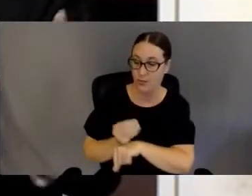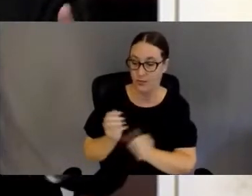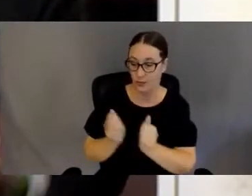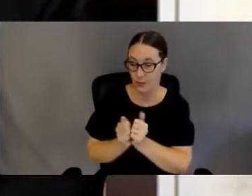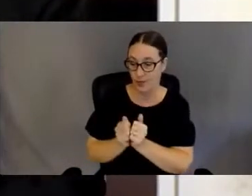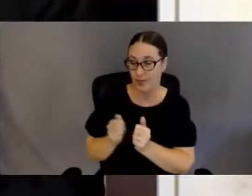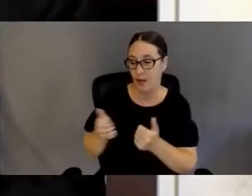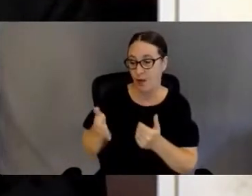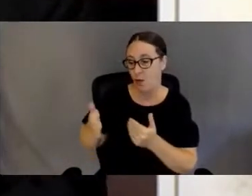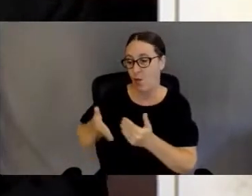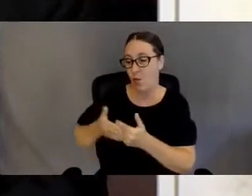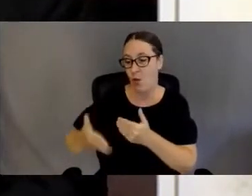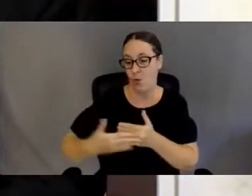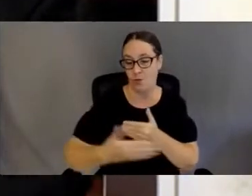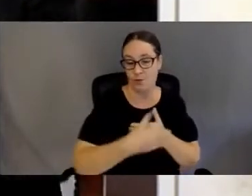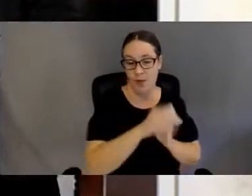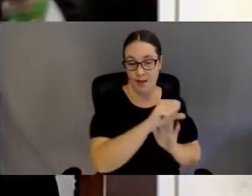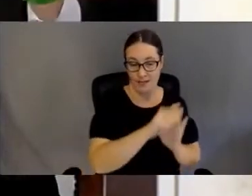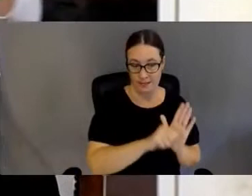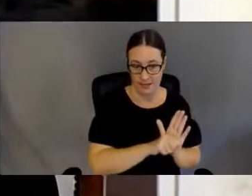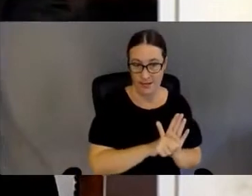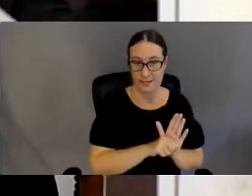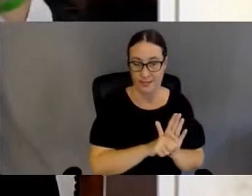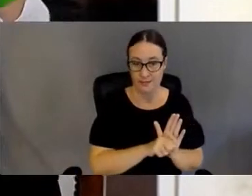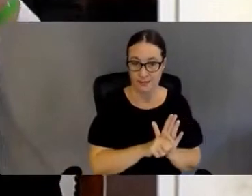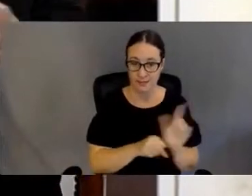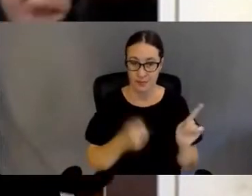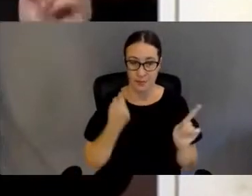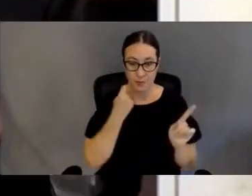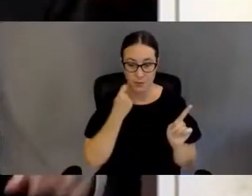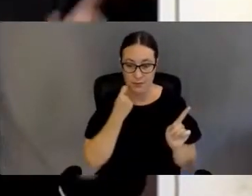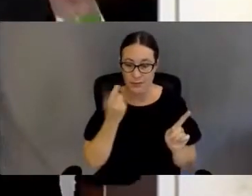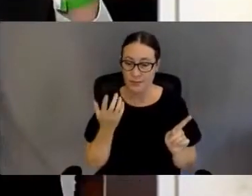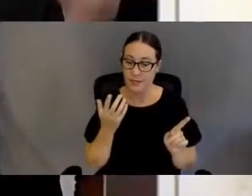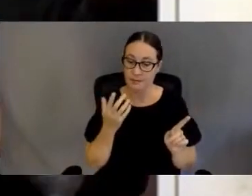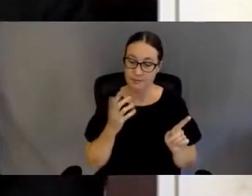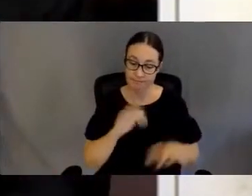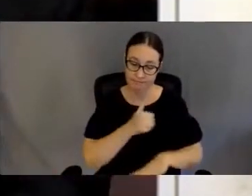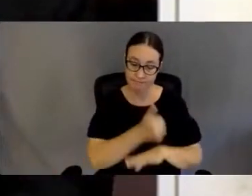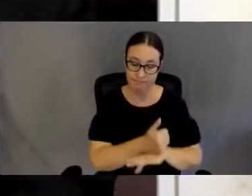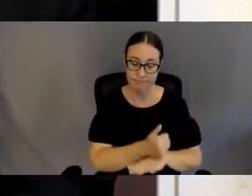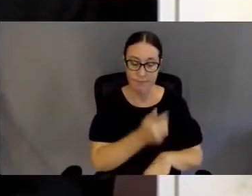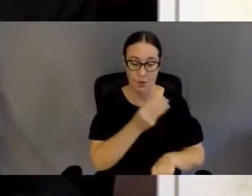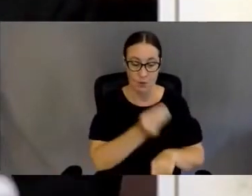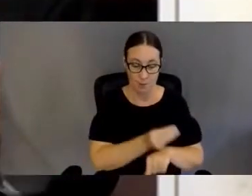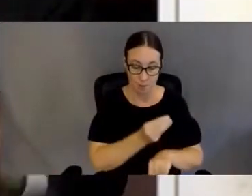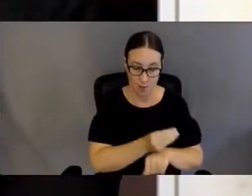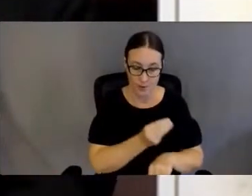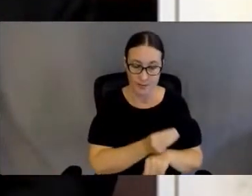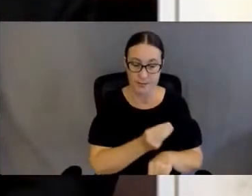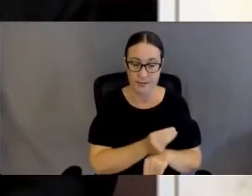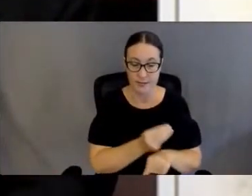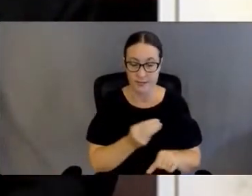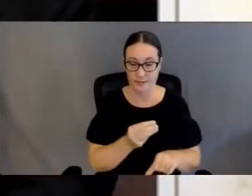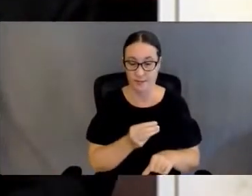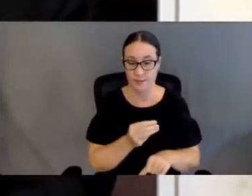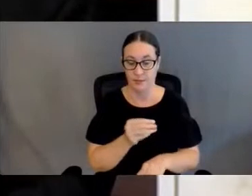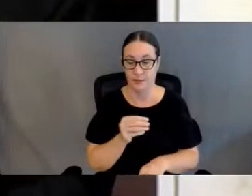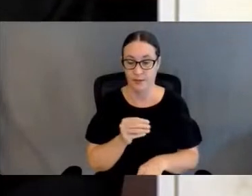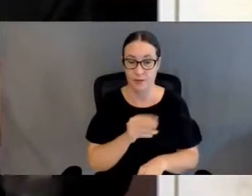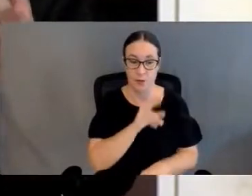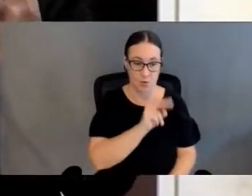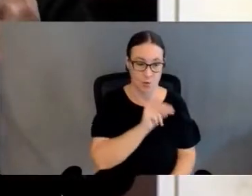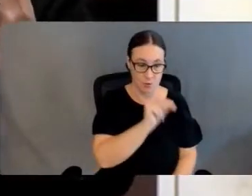states. In 3 months, we just booked mortgages in Virginia, South Carolina, Georgia, on top of North